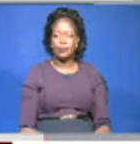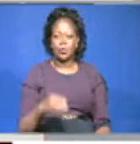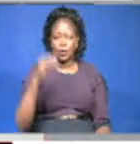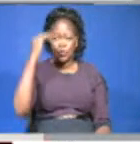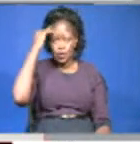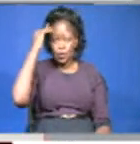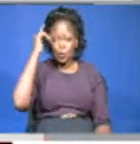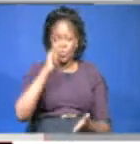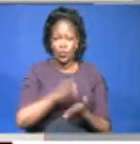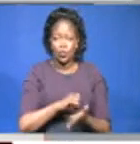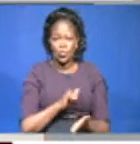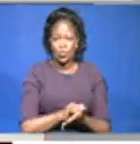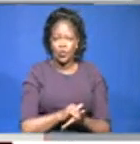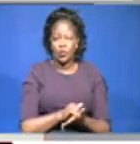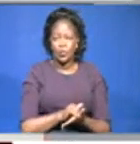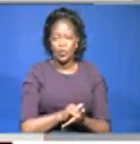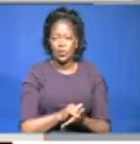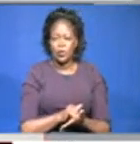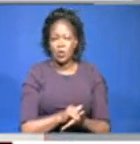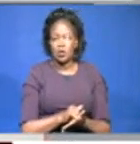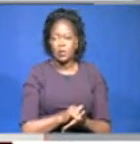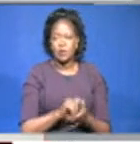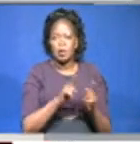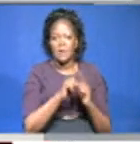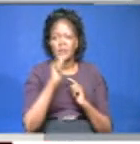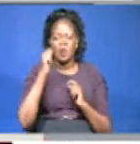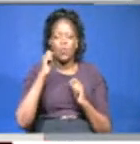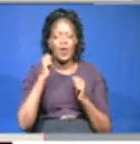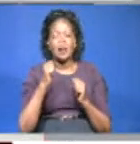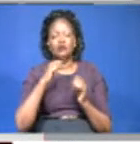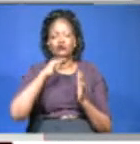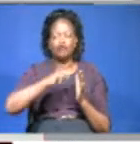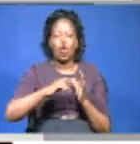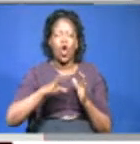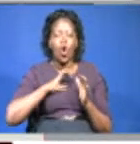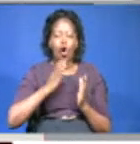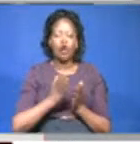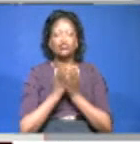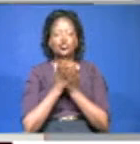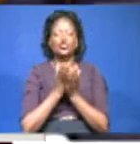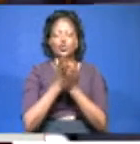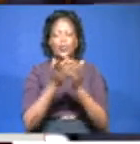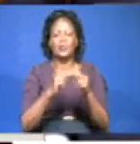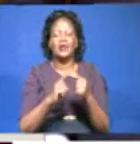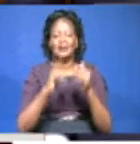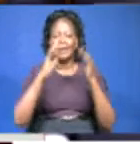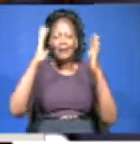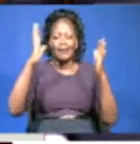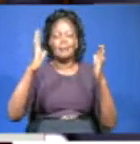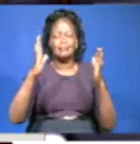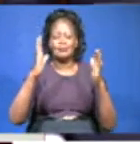shipyard. As Kenya, we are able to manufacture our own ships, and it's a great stride we have made in manufacturing